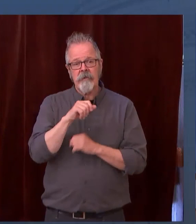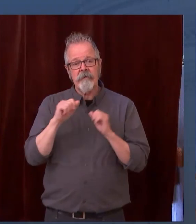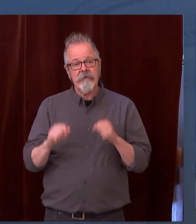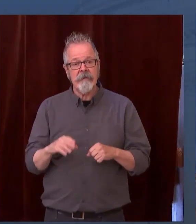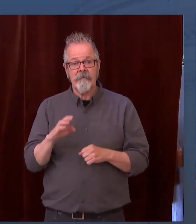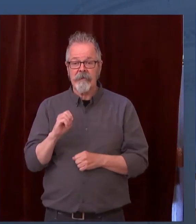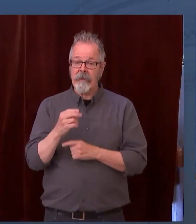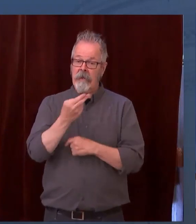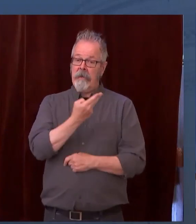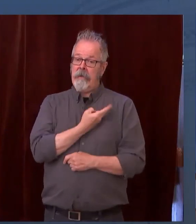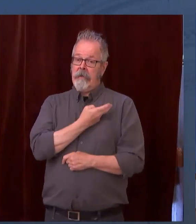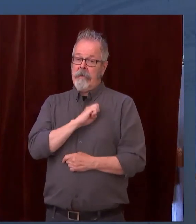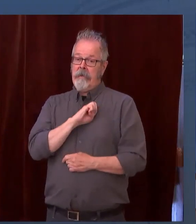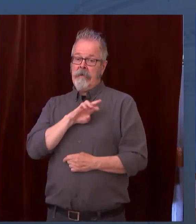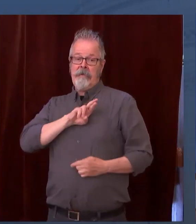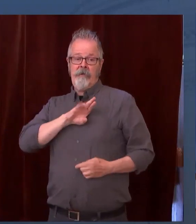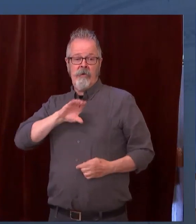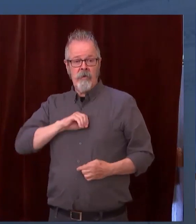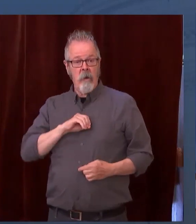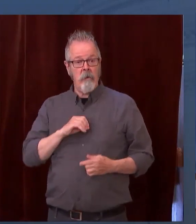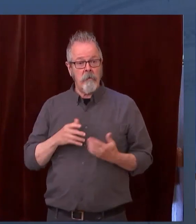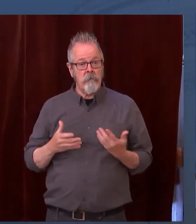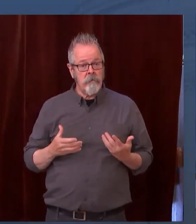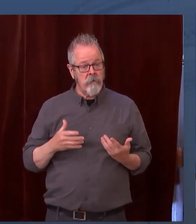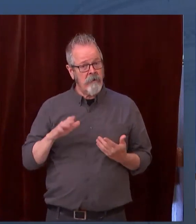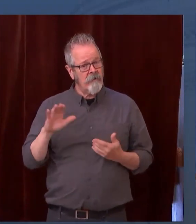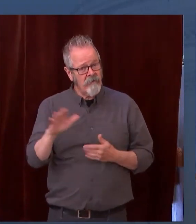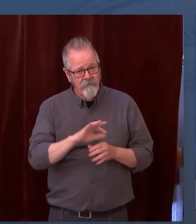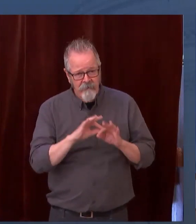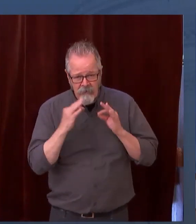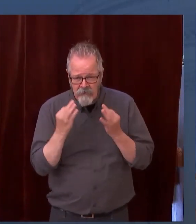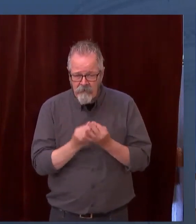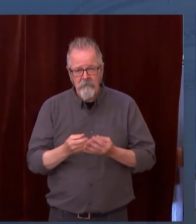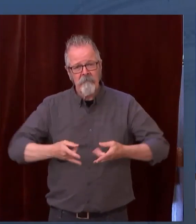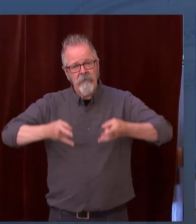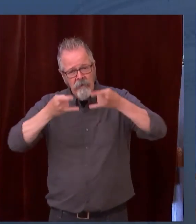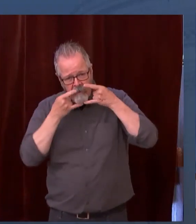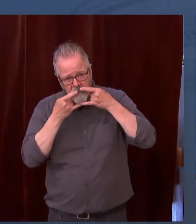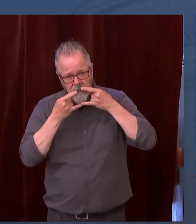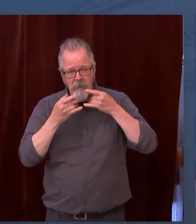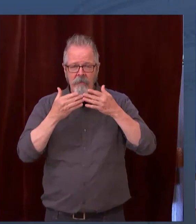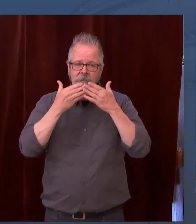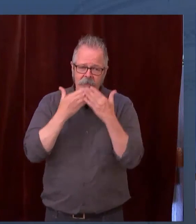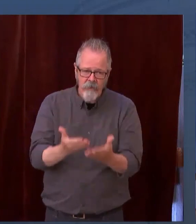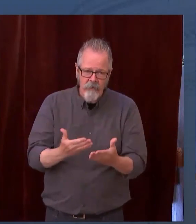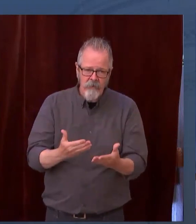And that means I hope everybody's going to mask up. Thank you very much. Have a happy 4th.